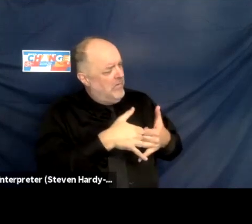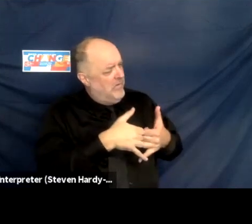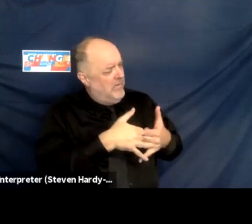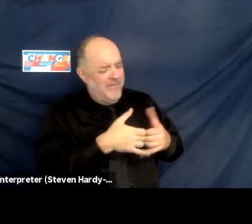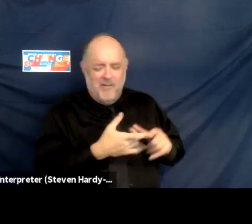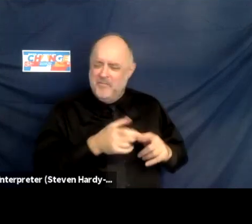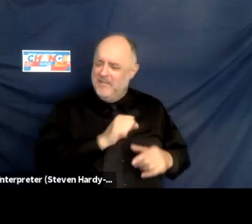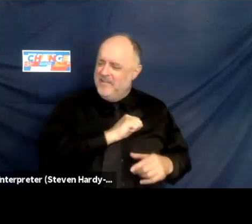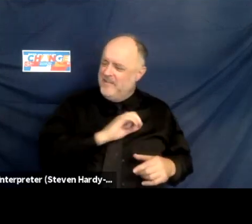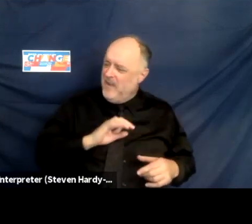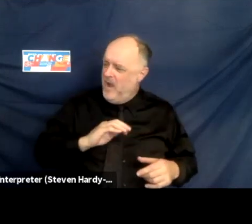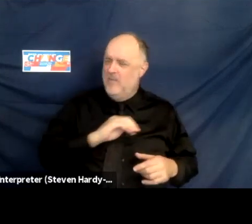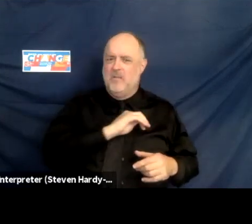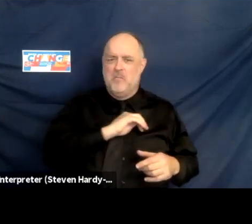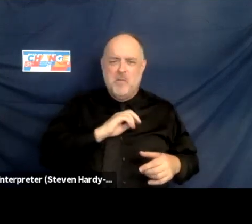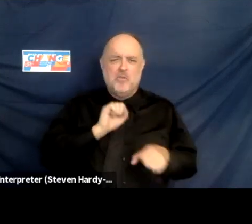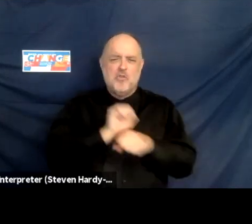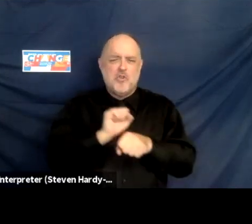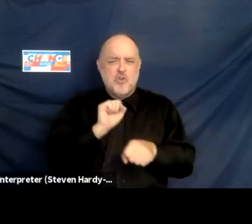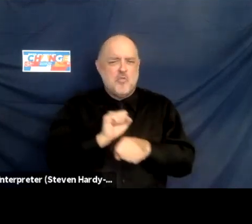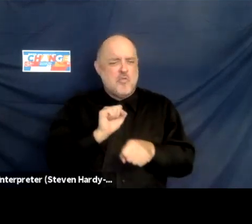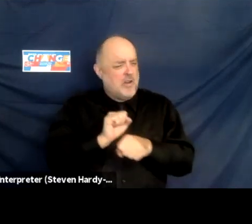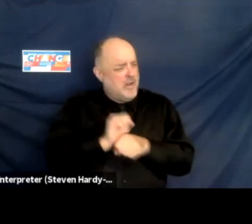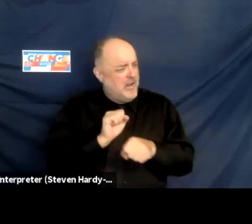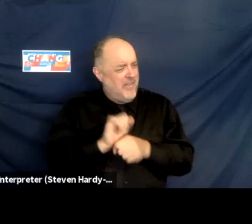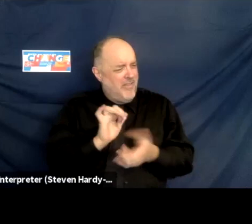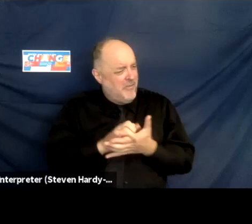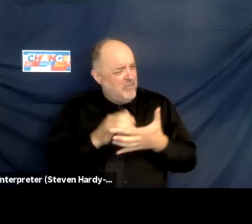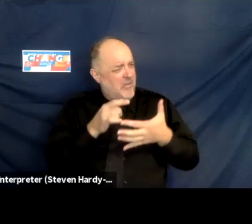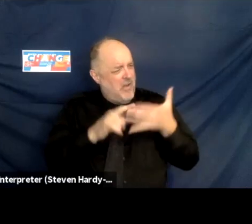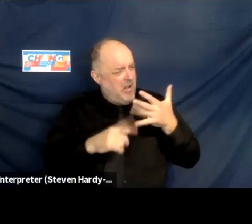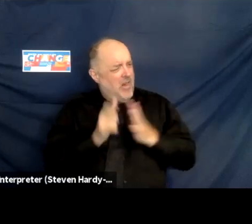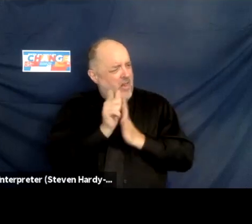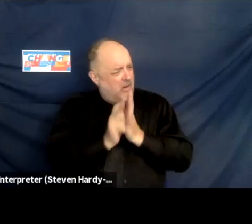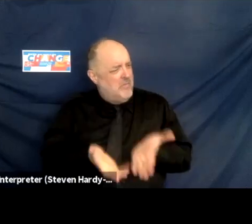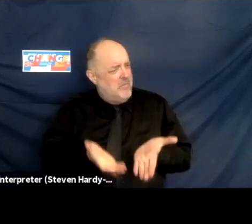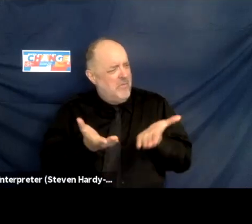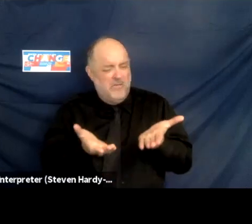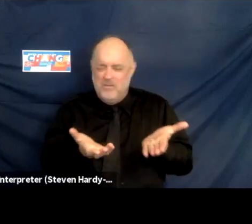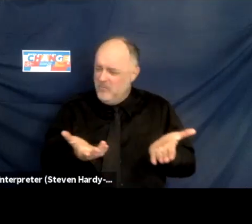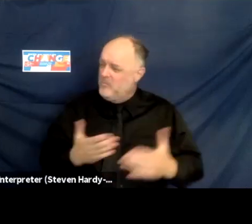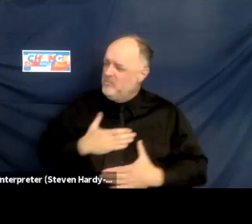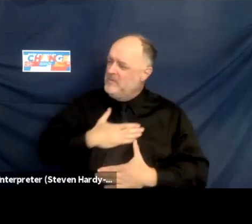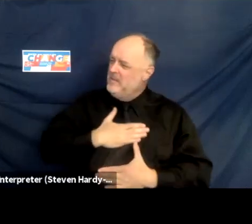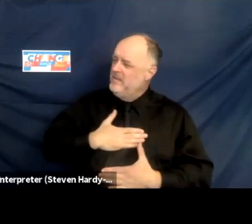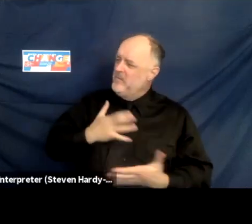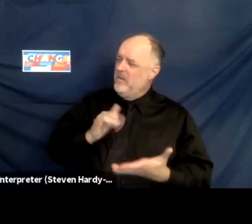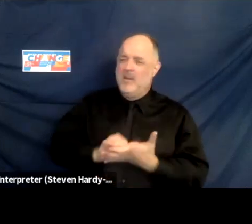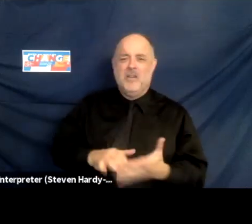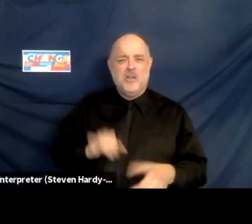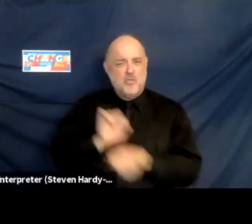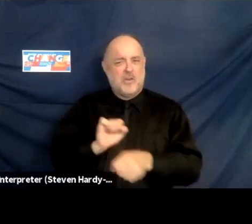and members who worked on the legislation that you just referred to. We're very pleased with it. As most things,